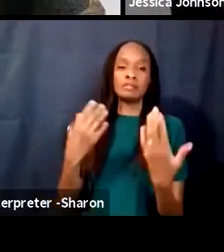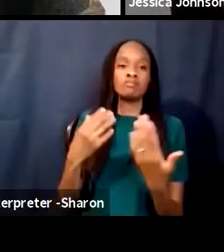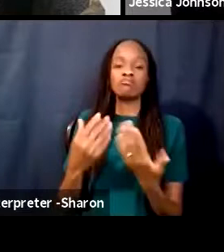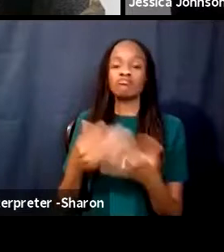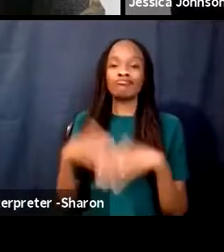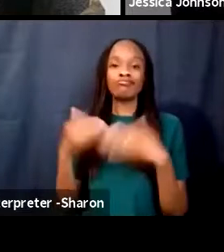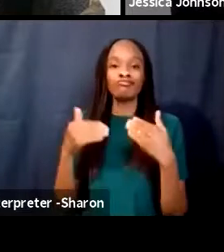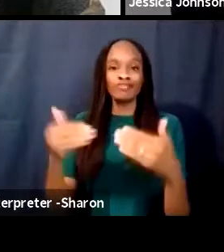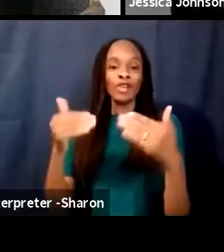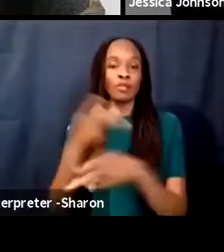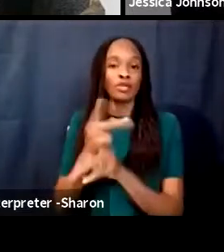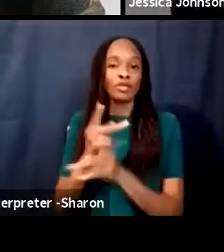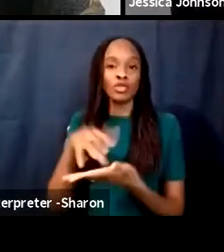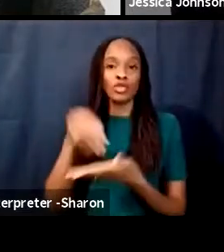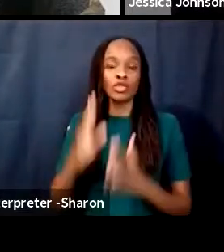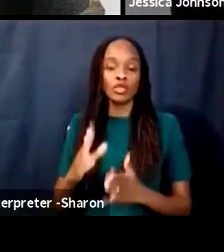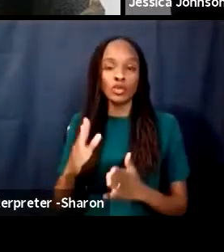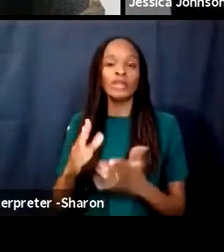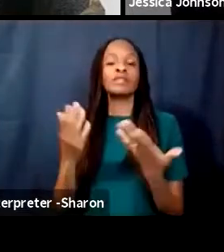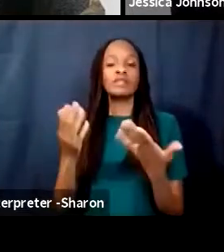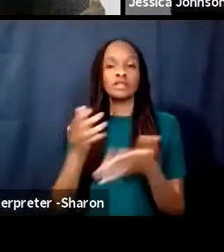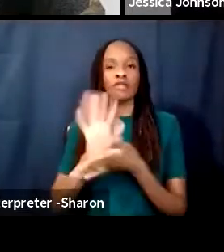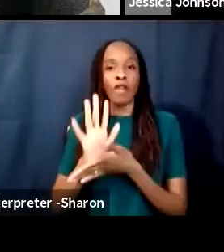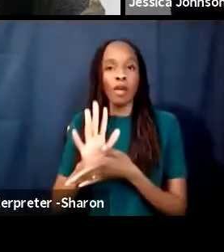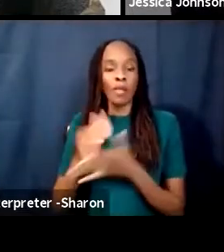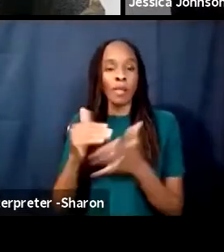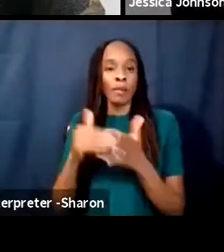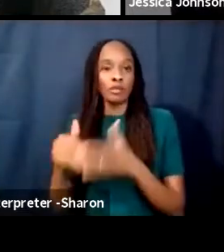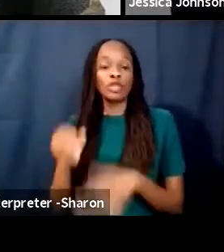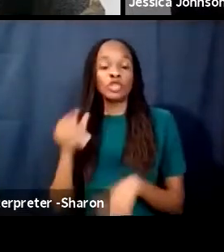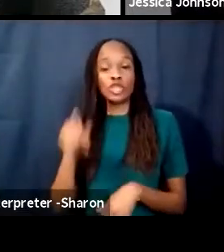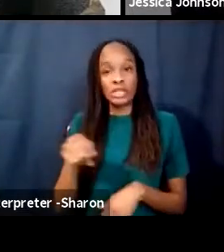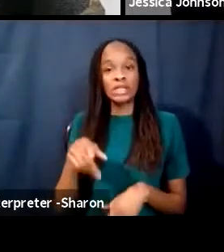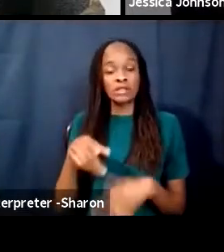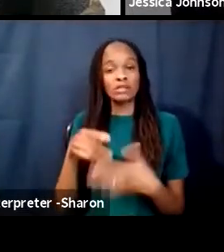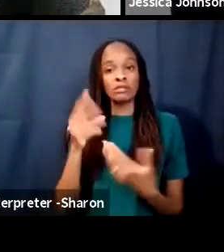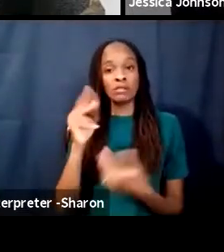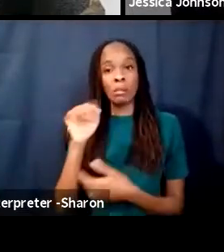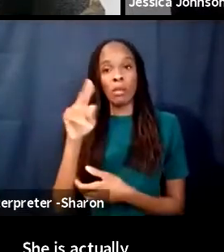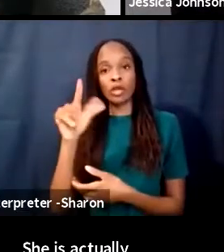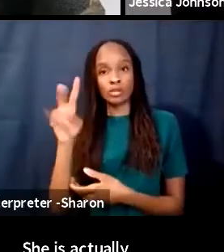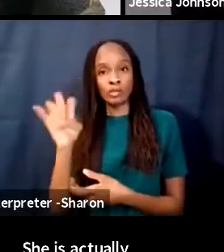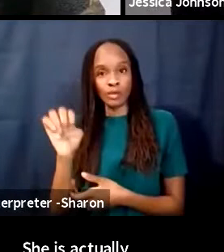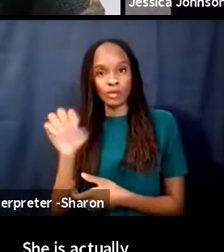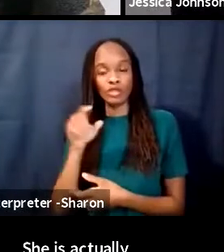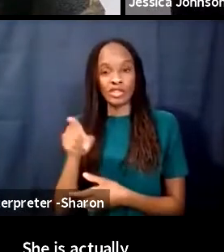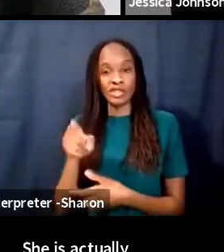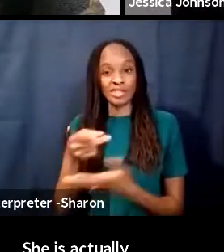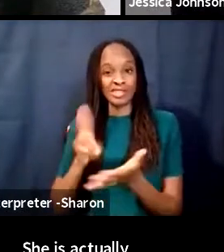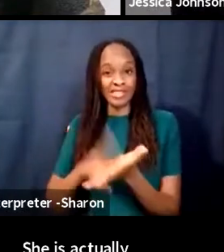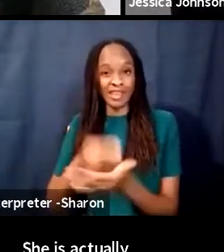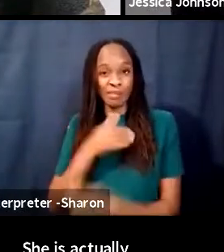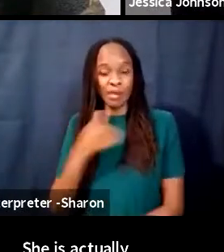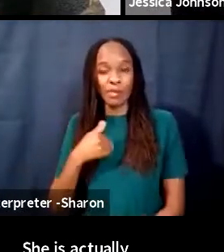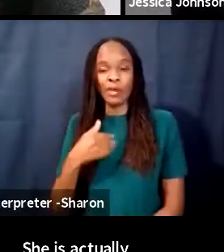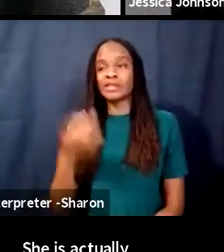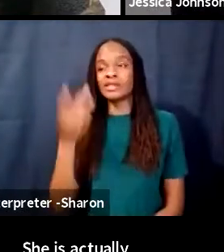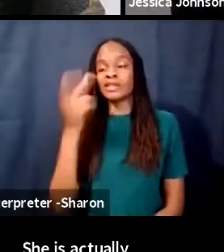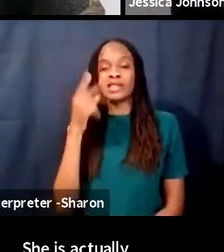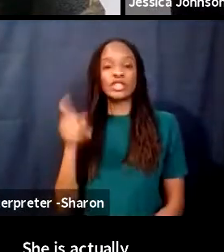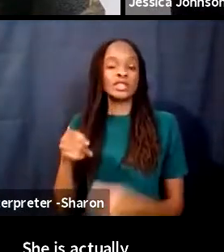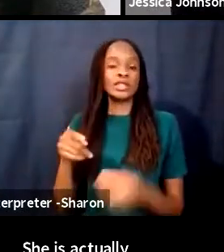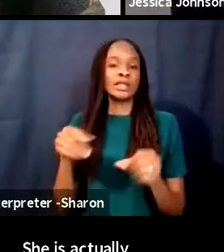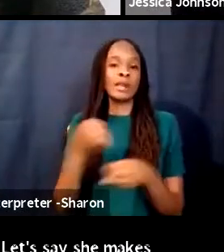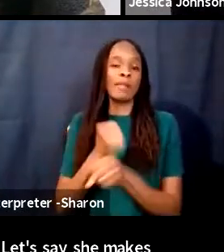produced multiple. She's actually assigned a signatory identification number. And so let's say she makes multiple